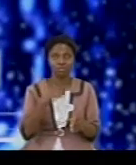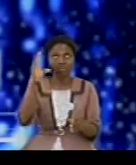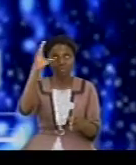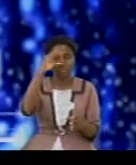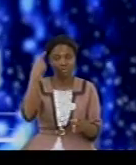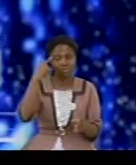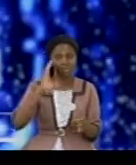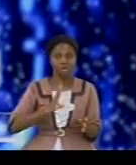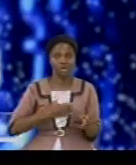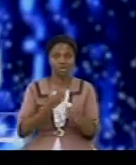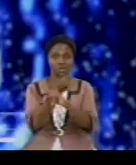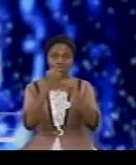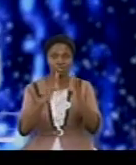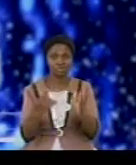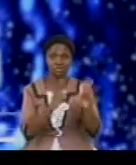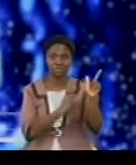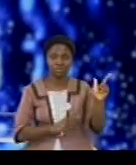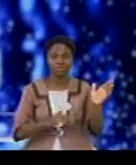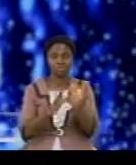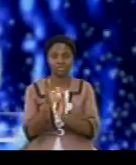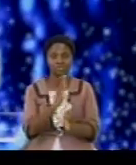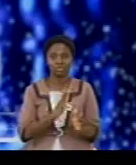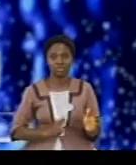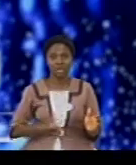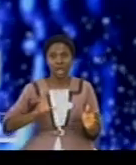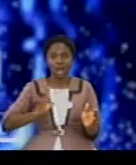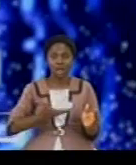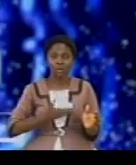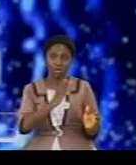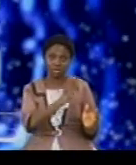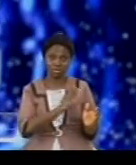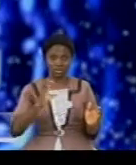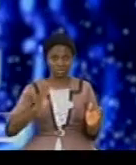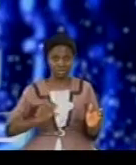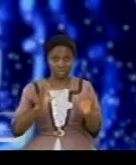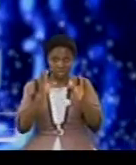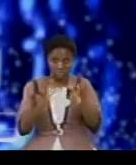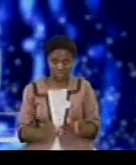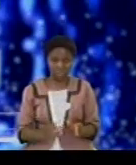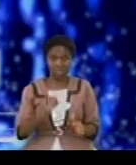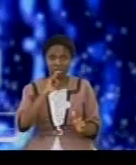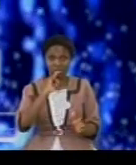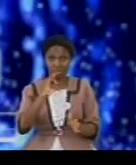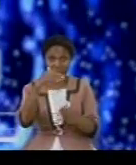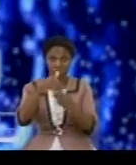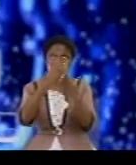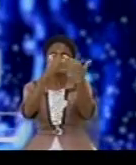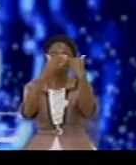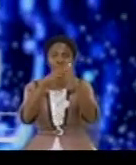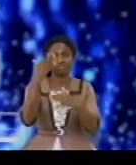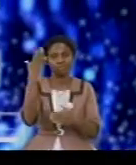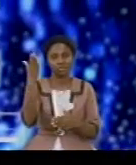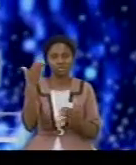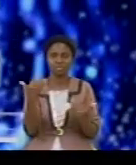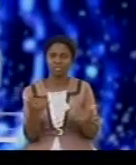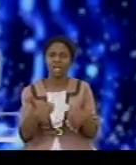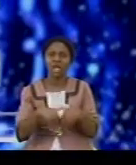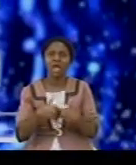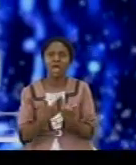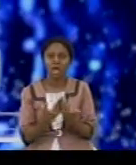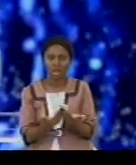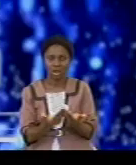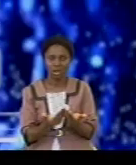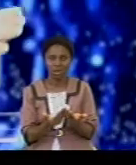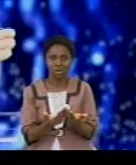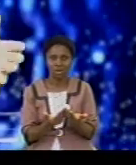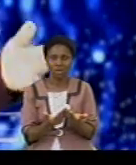our citizenship is in heaven. How come? How did somebody who was an enemy of God, how